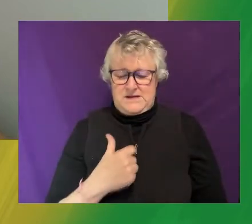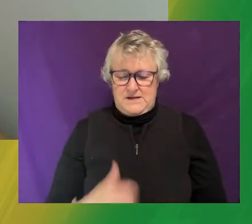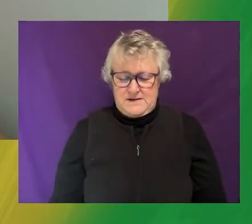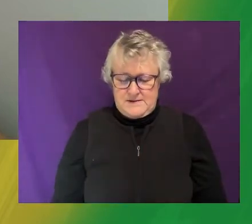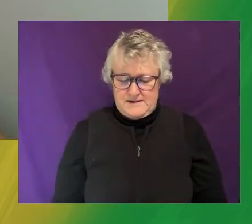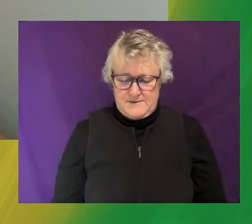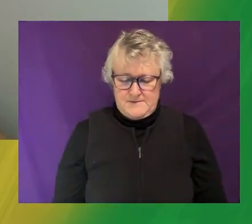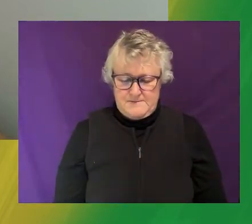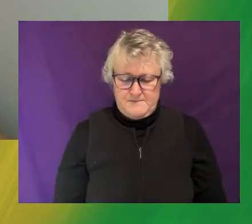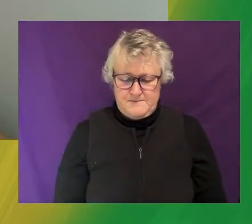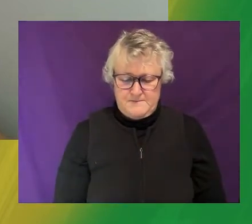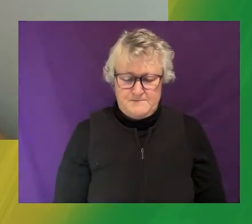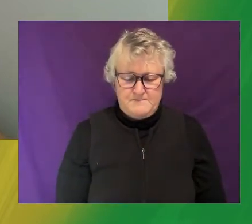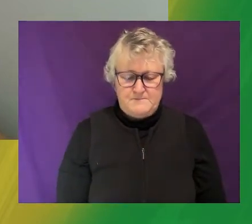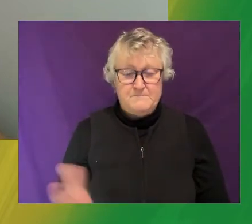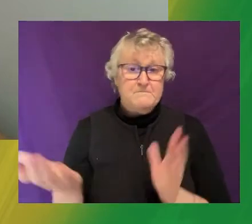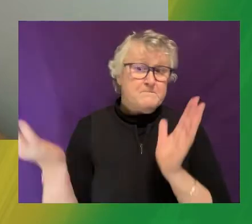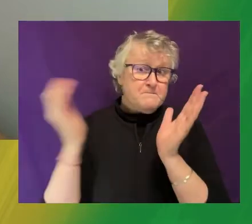One more time.